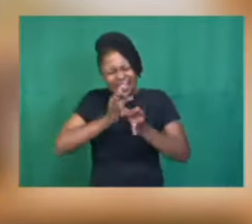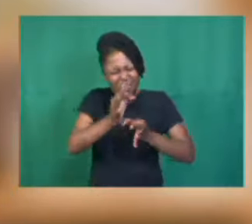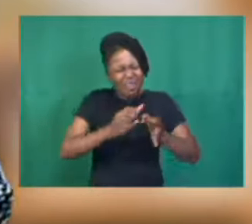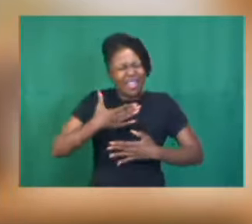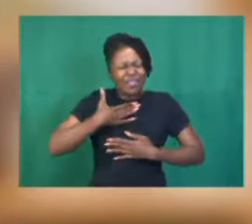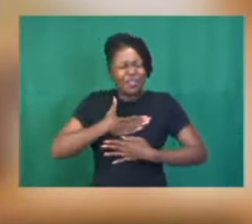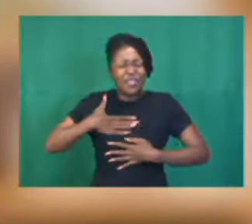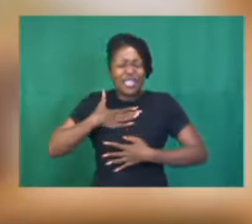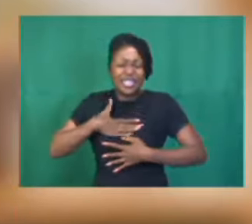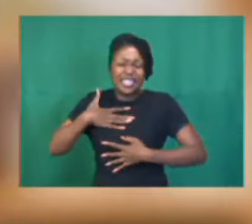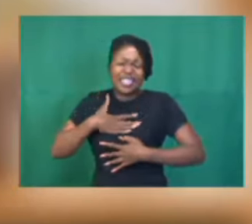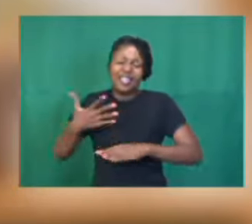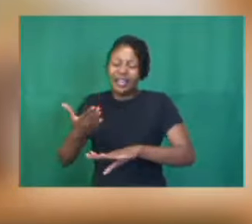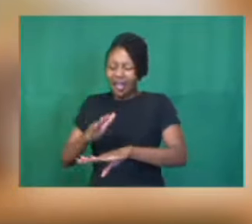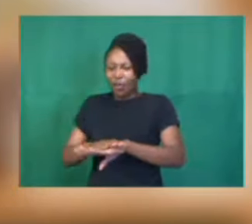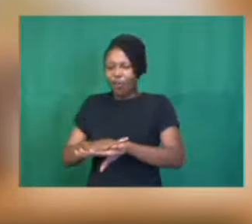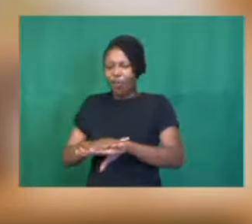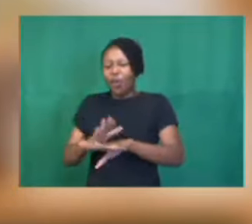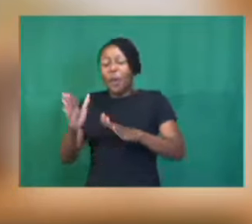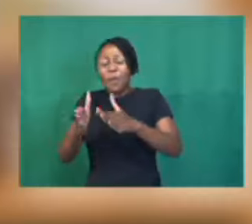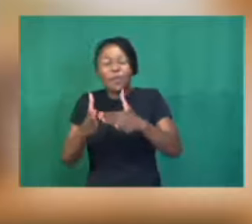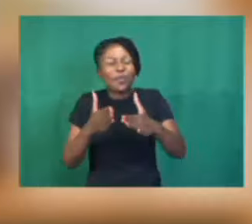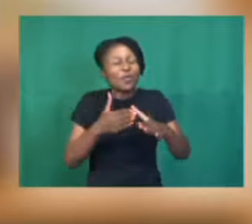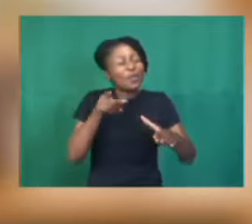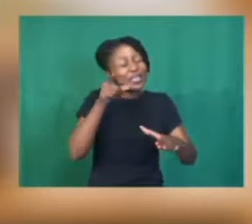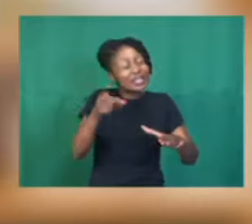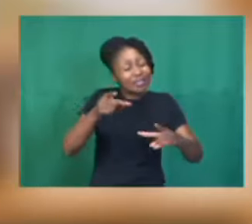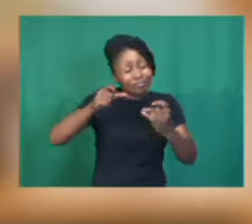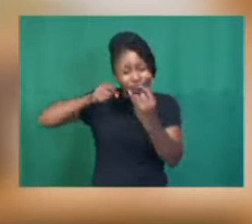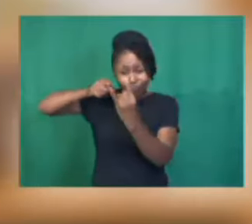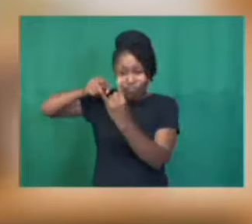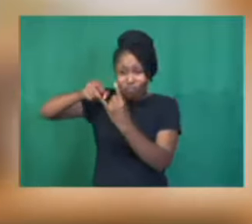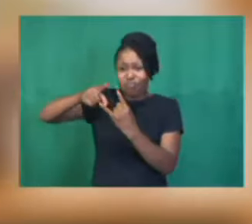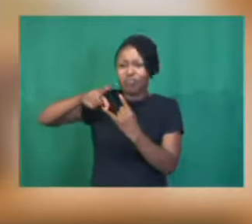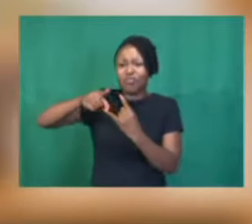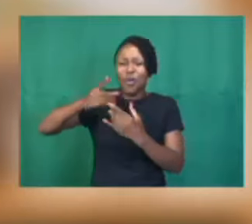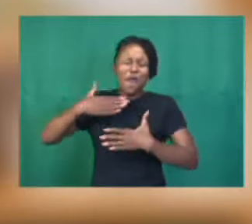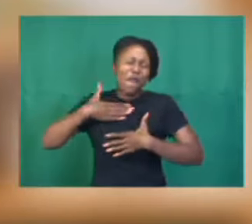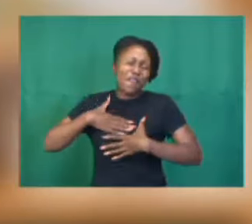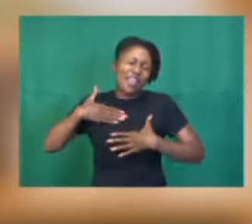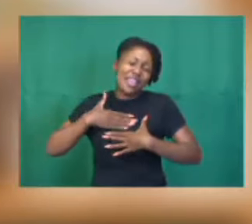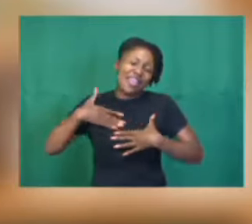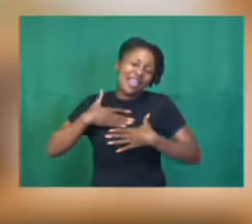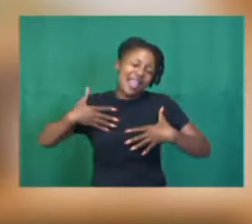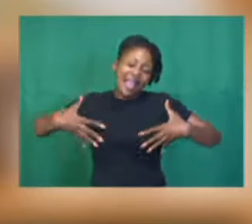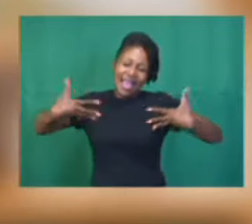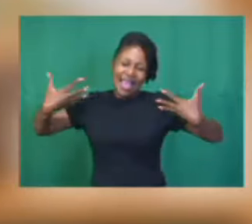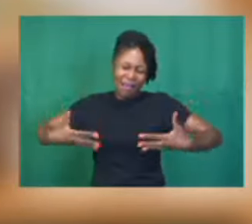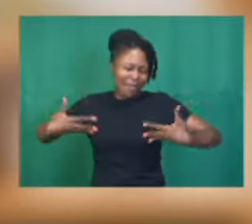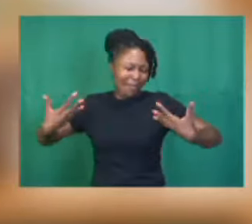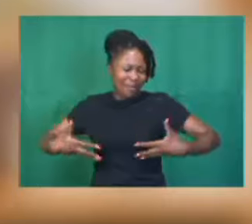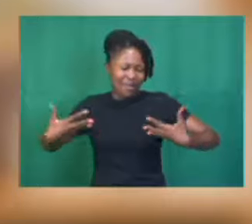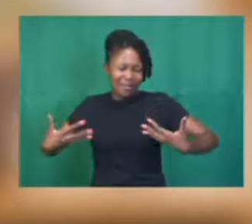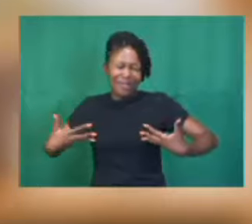the goal that has been shoot into the net here. Okay, and again, because it is a